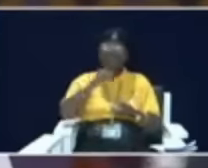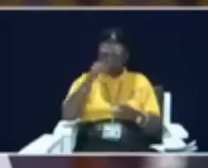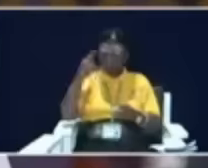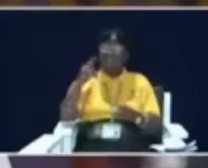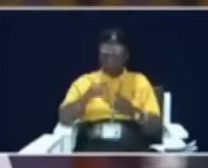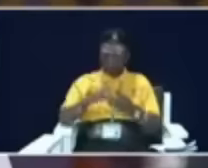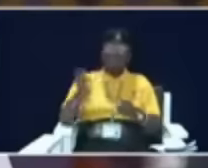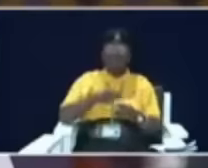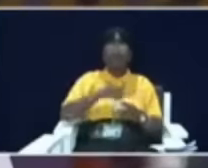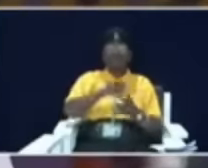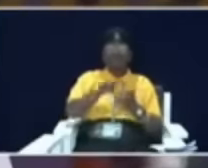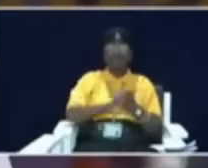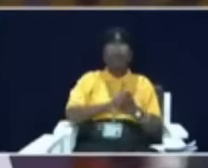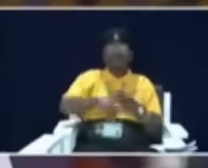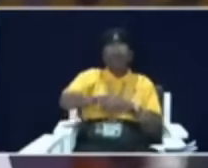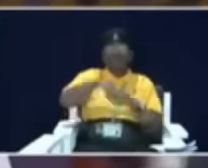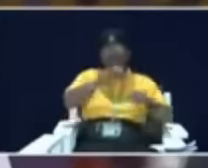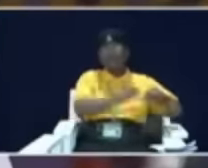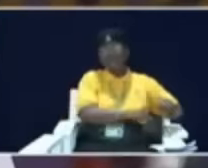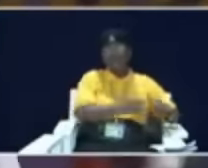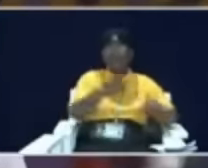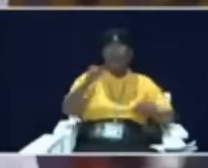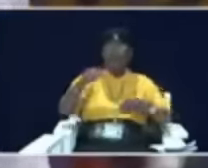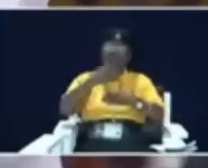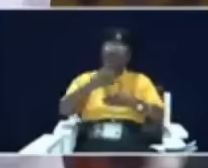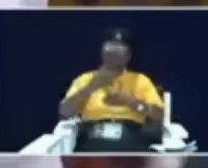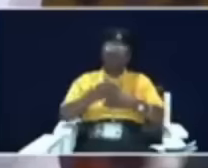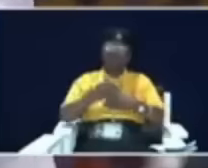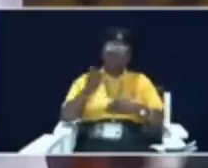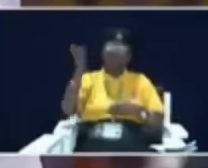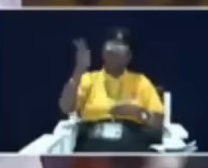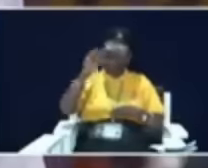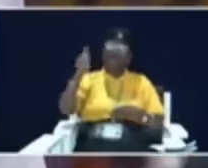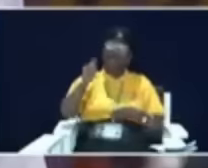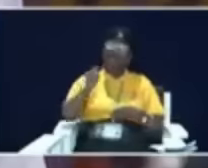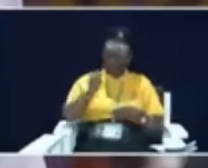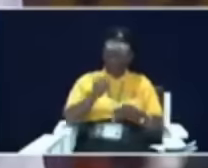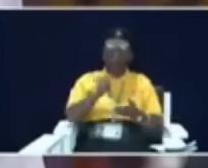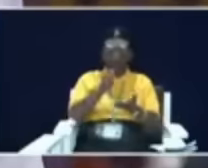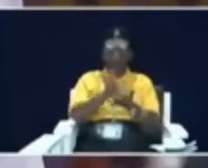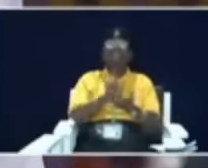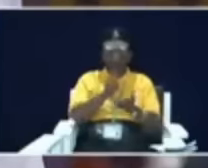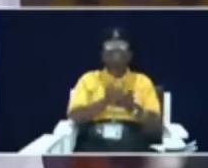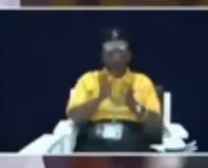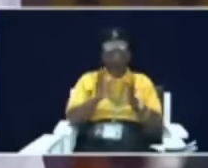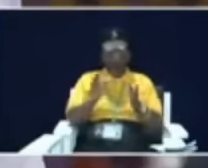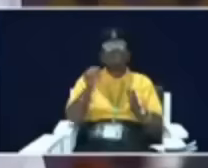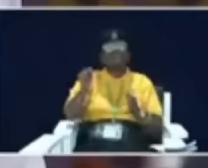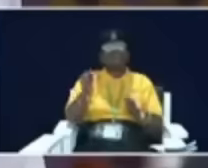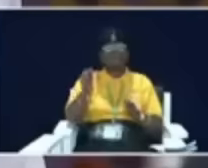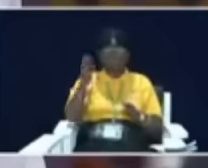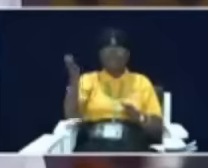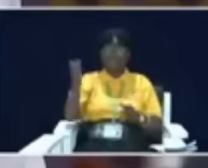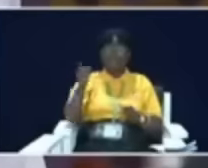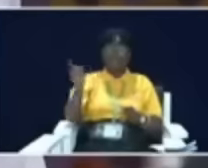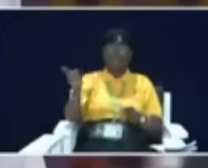wall, there are treasures here. You don't see such